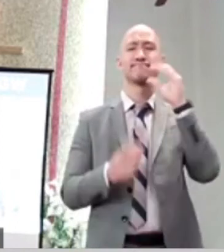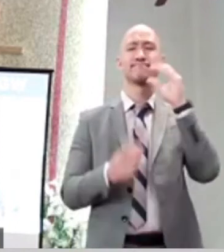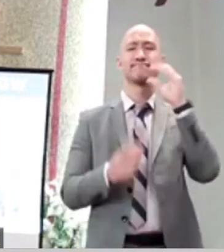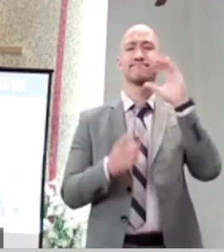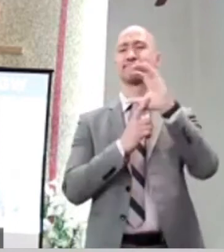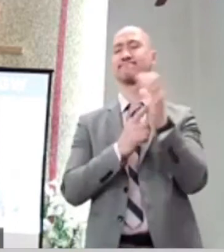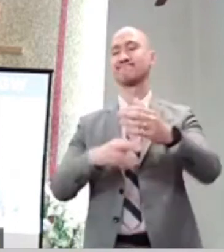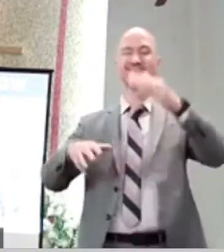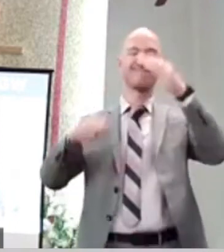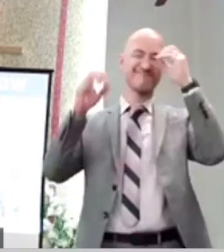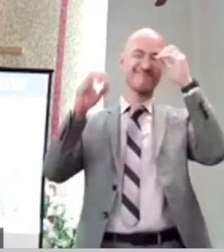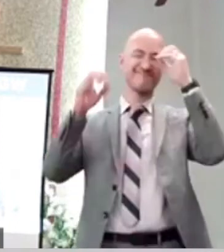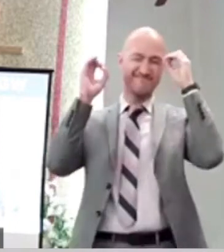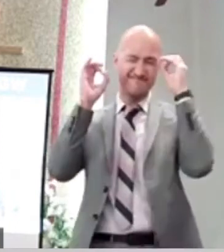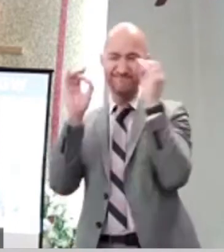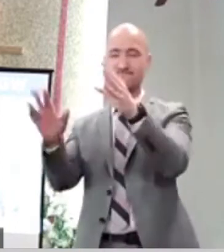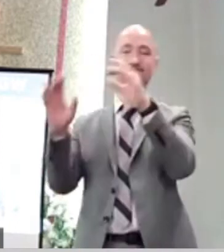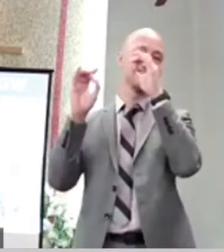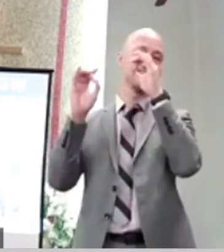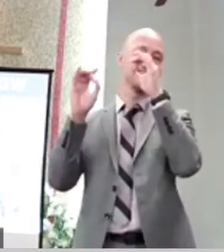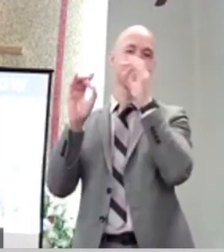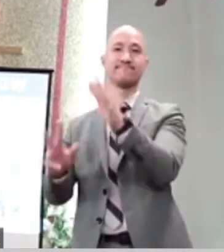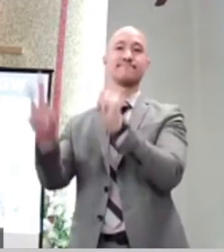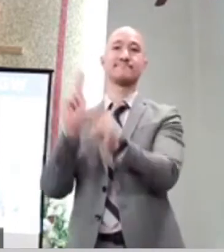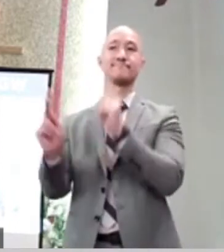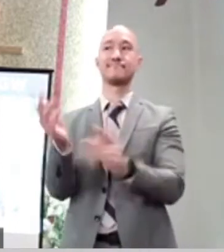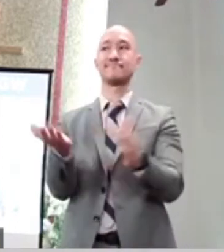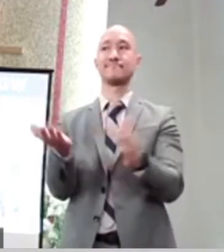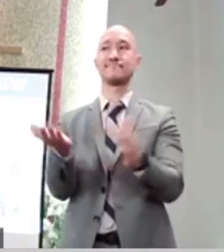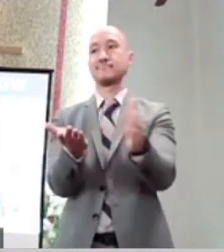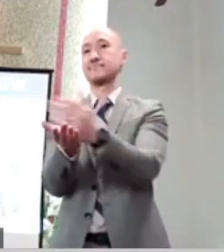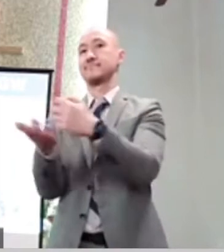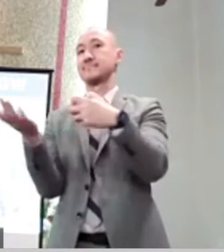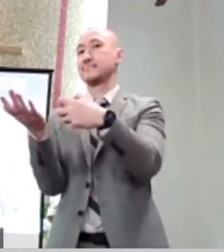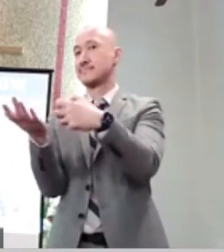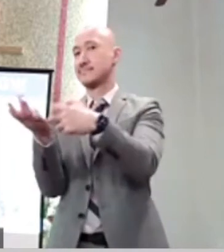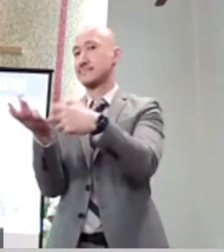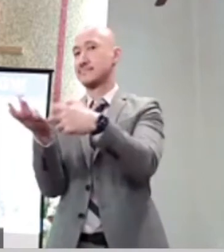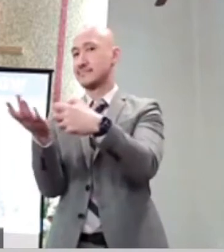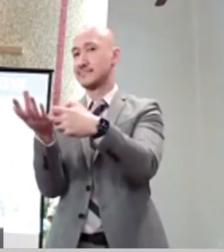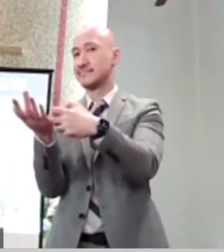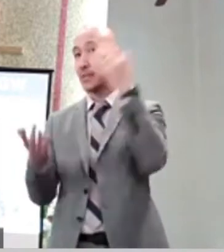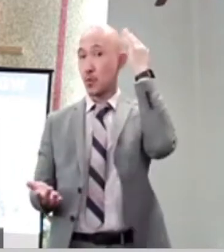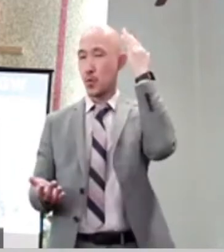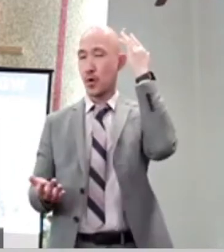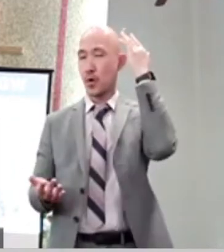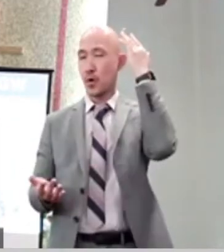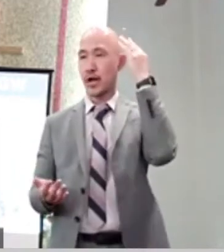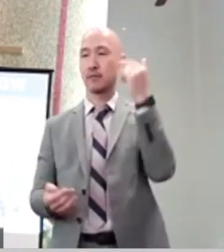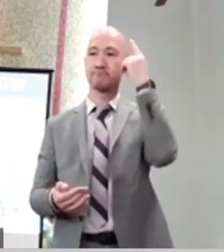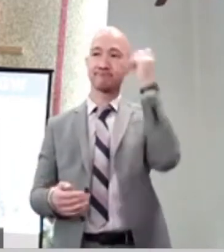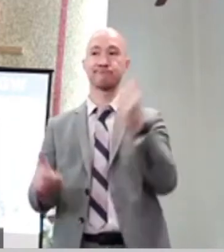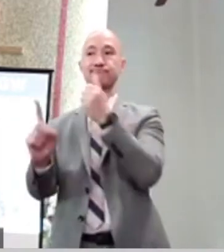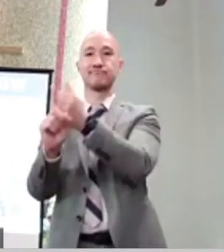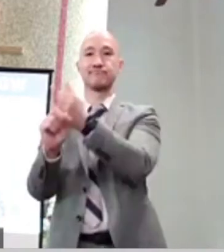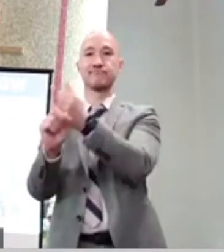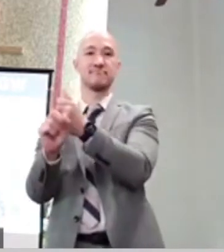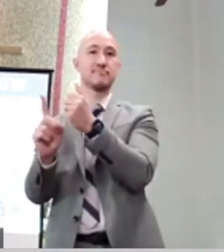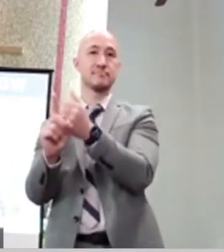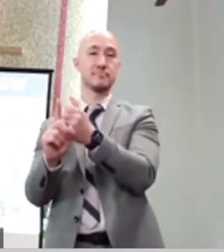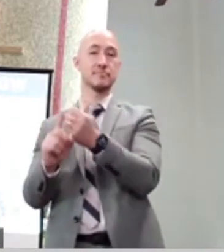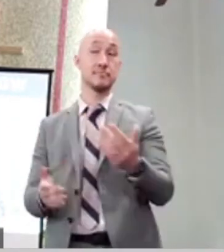classes amongst the Jews because they were seen by other Jews as betrayers of the people because